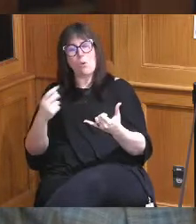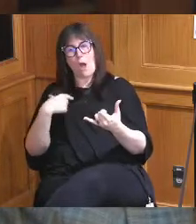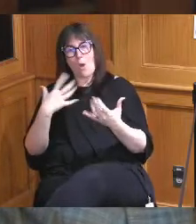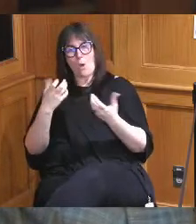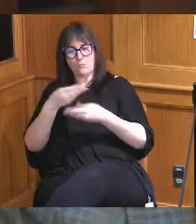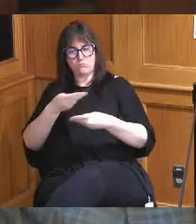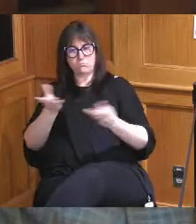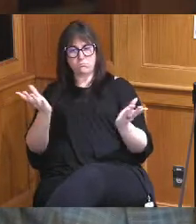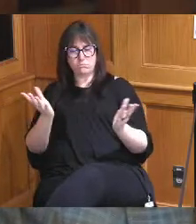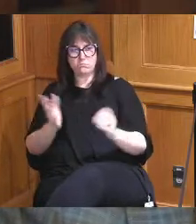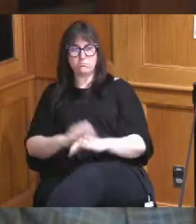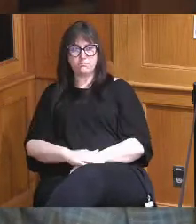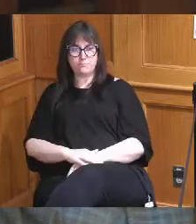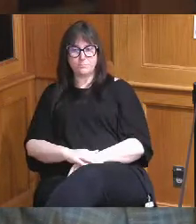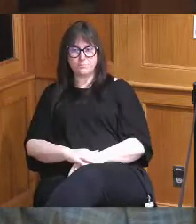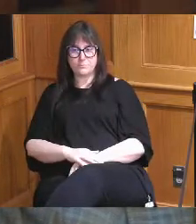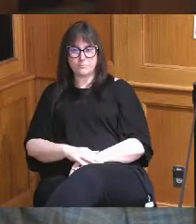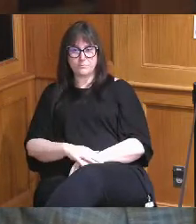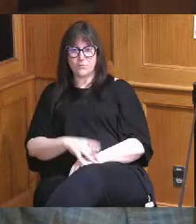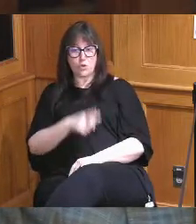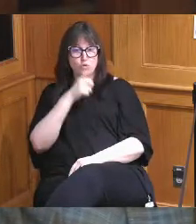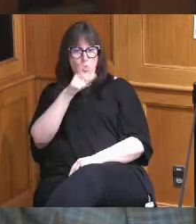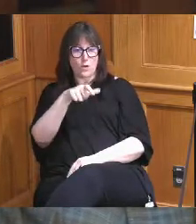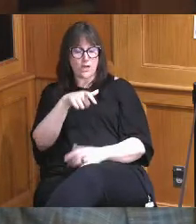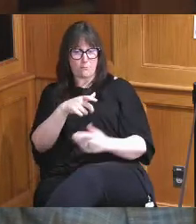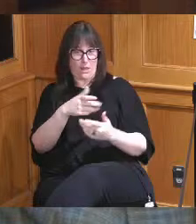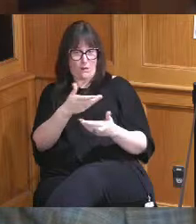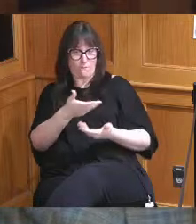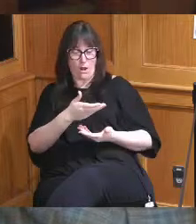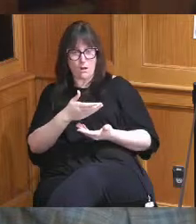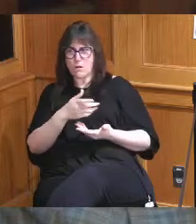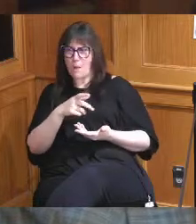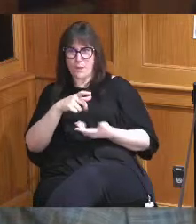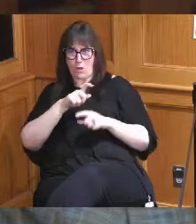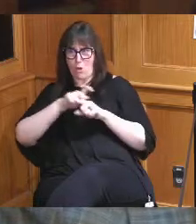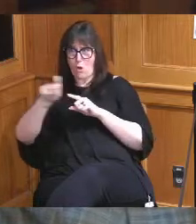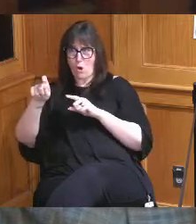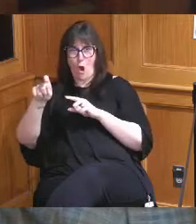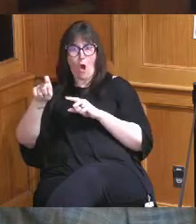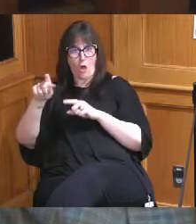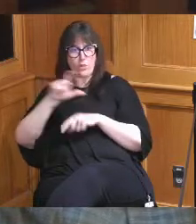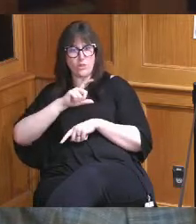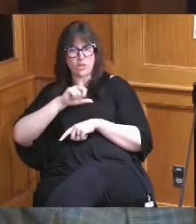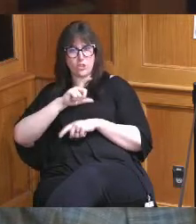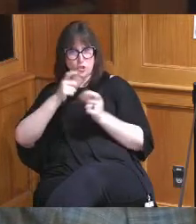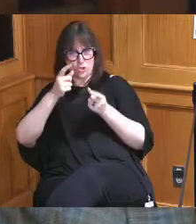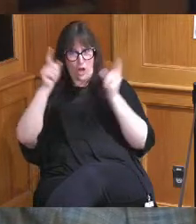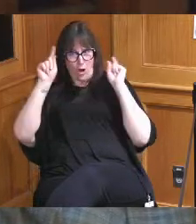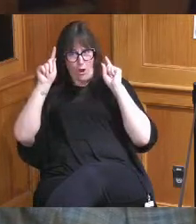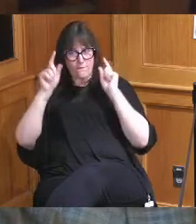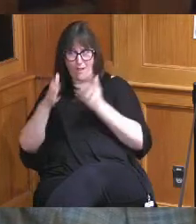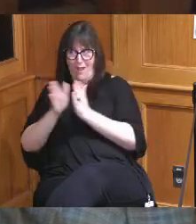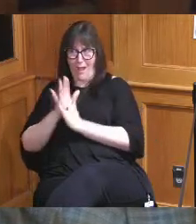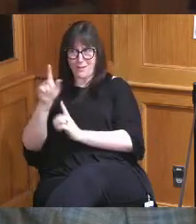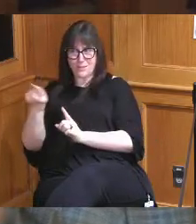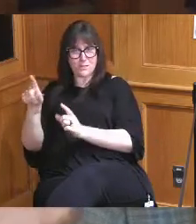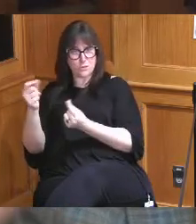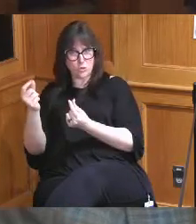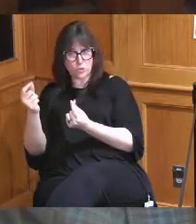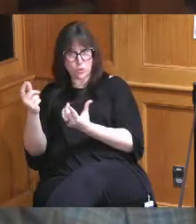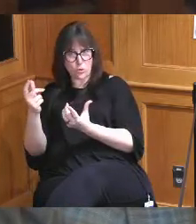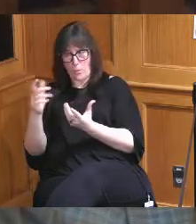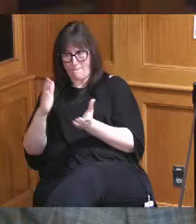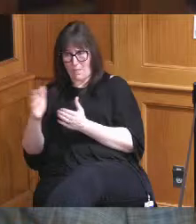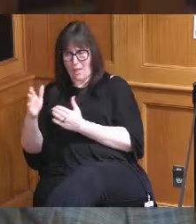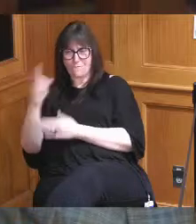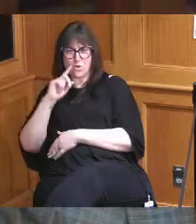on. Not you need to be invited. You can call the sheriff. I'm inviting you to call the sheriff and find out how we could get a